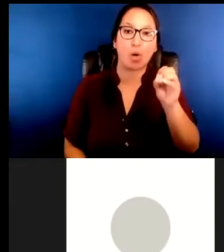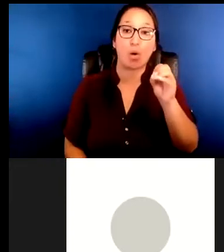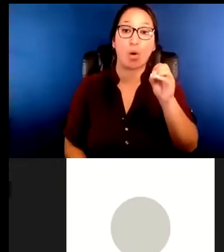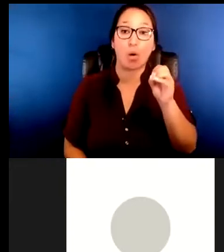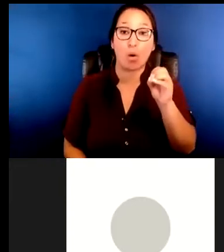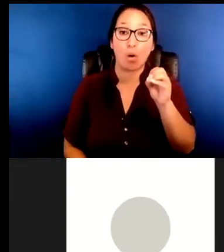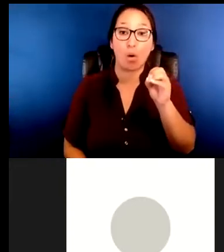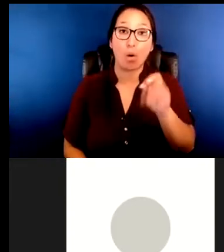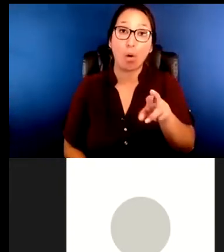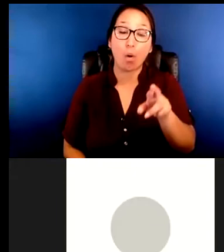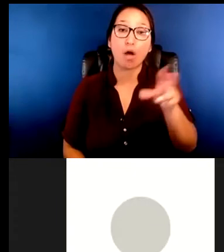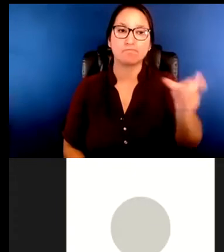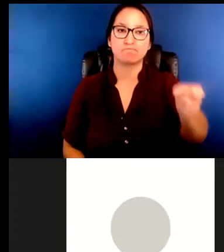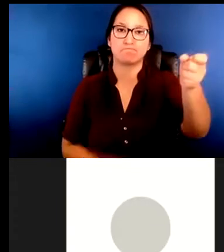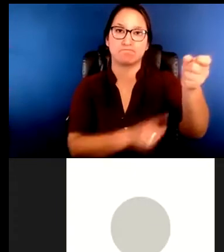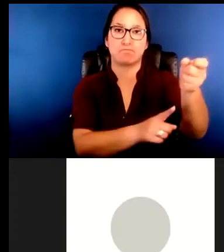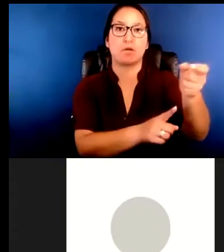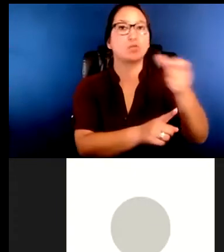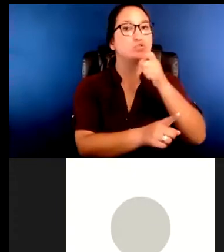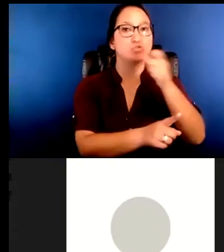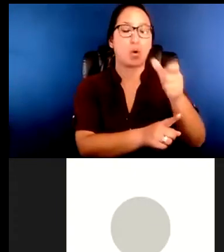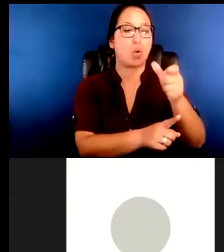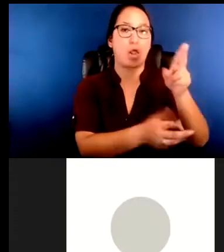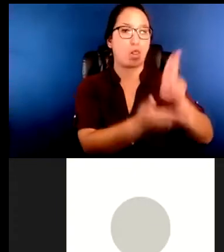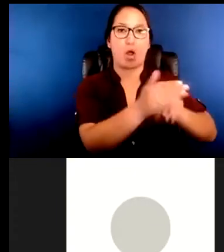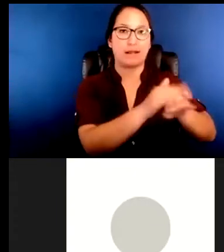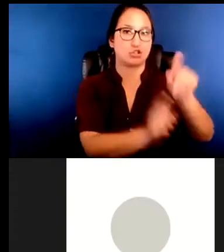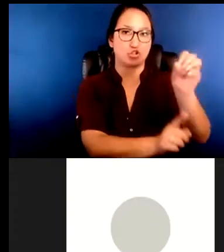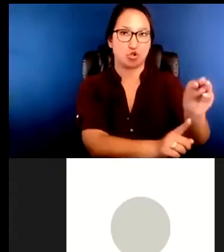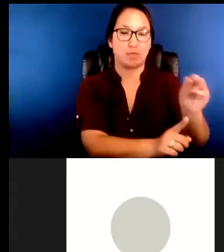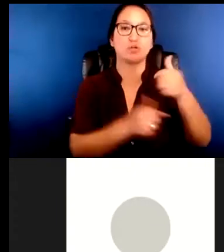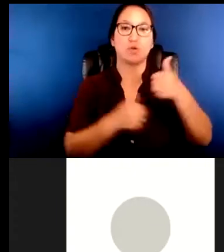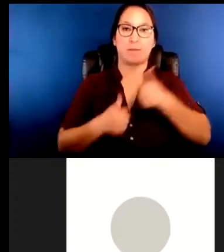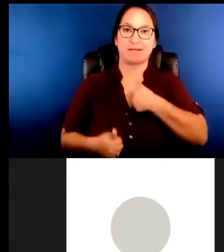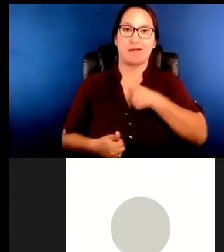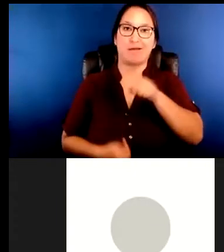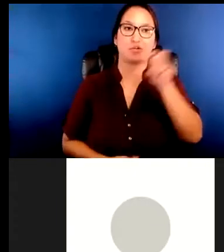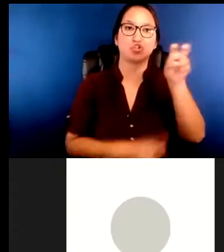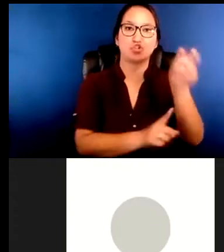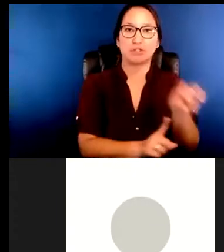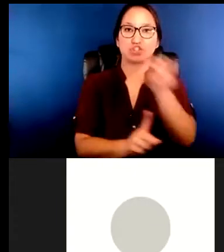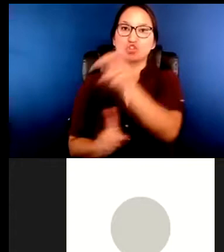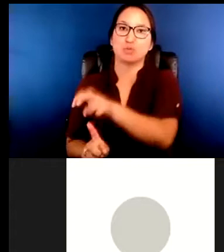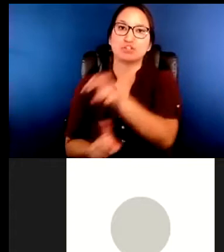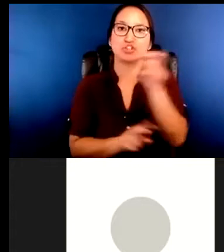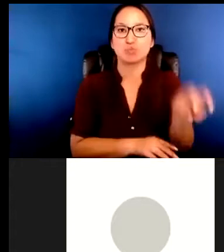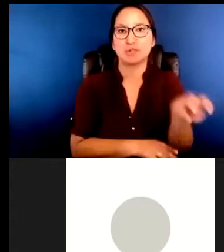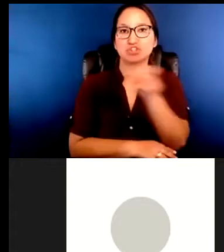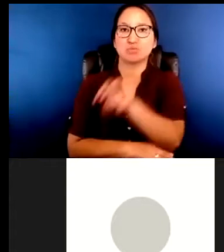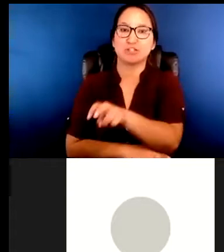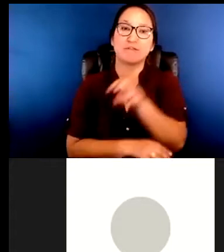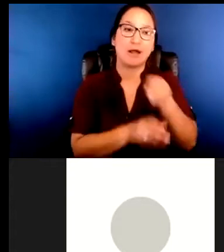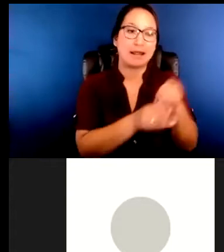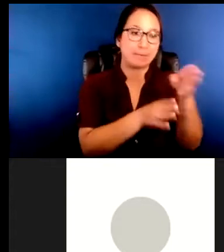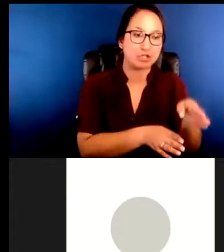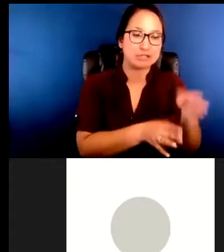then I'm having to play in between and go between in-person and then students on Zoom, and